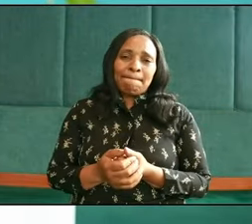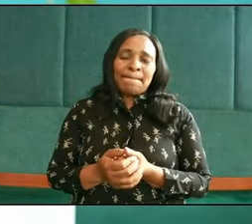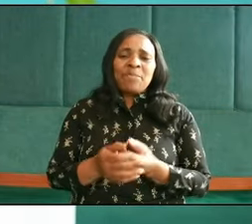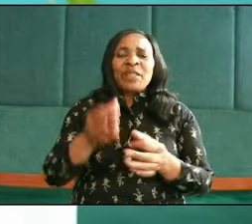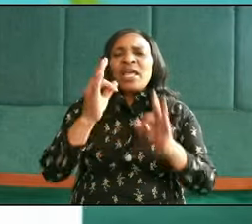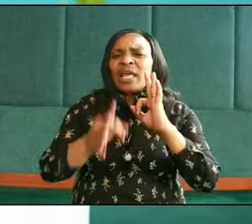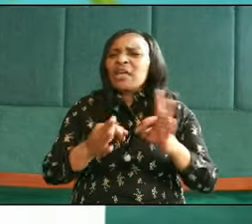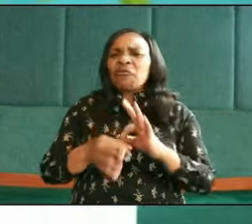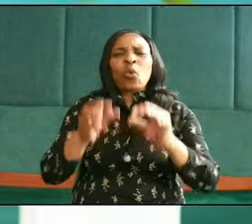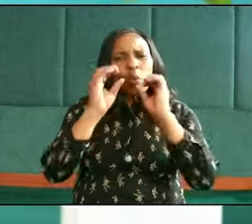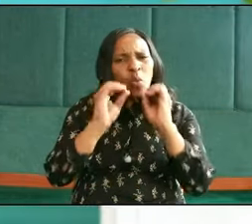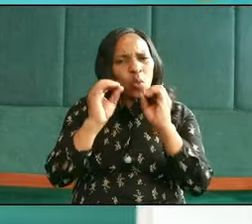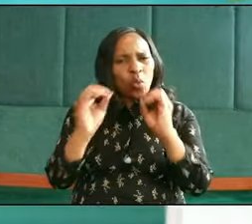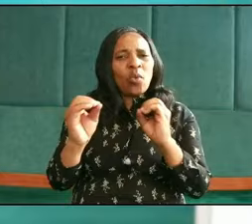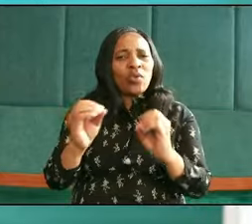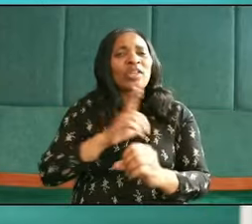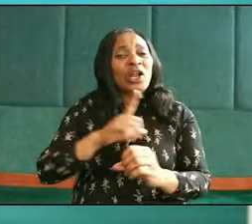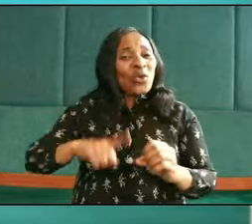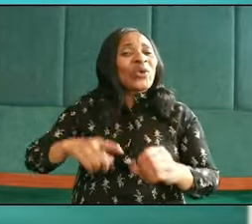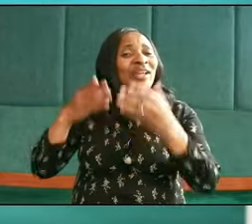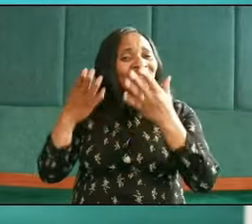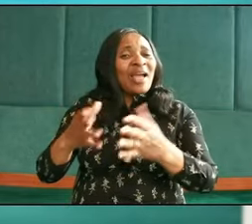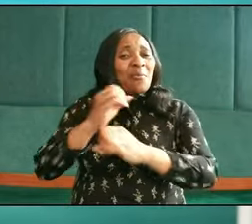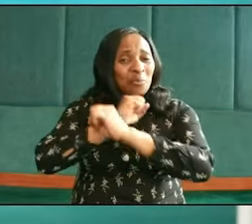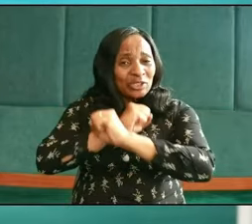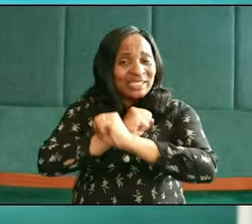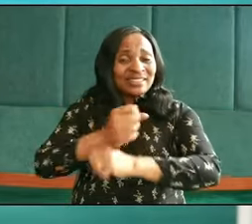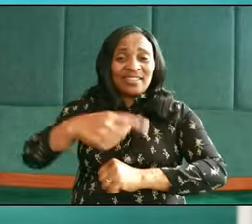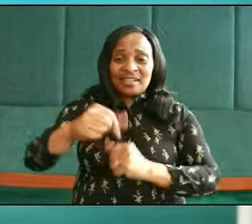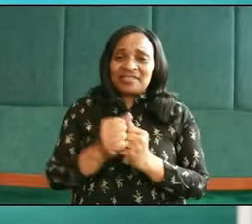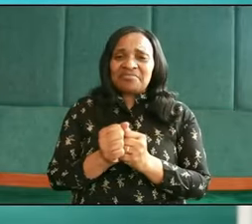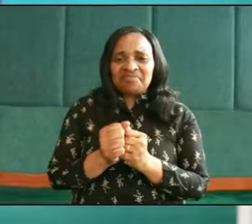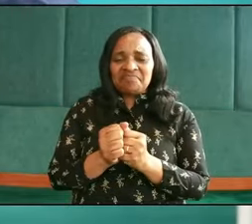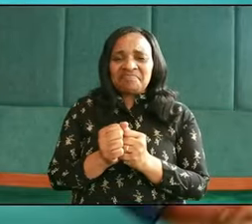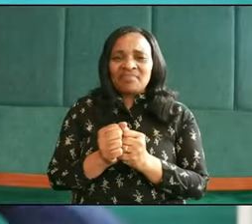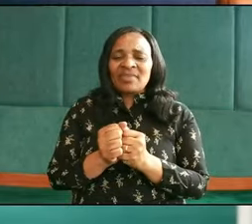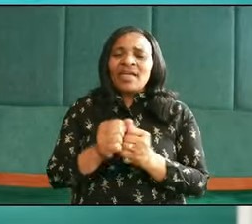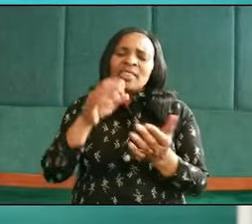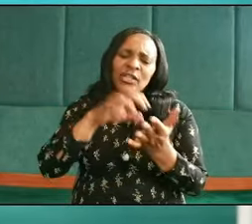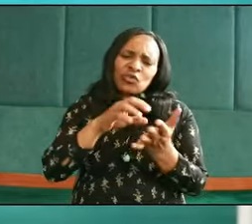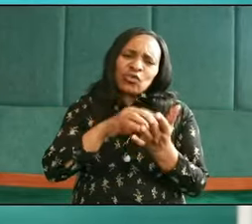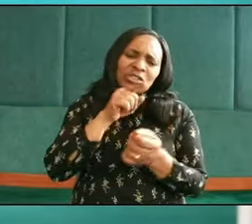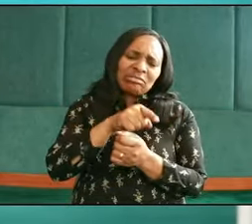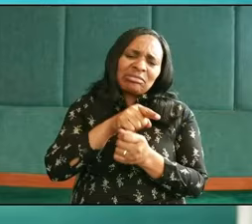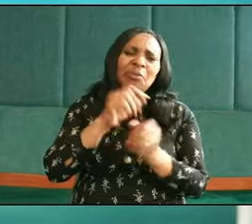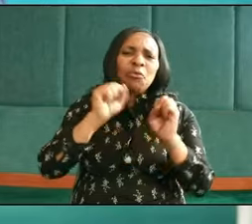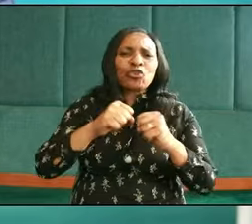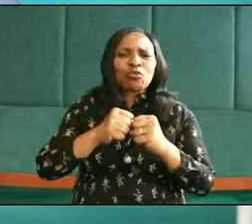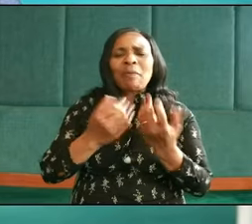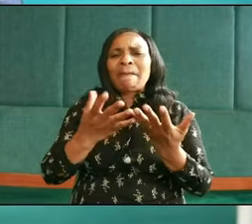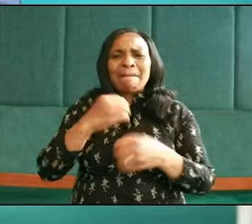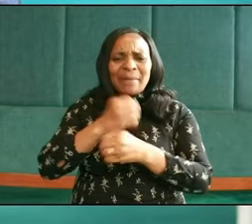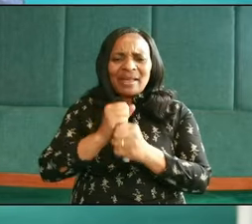If it were not the Lord who was protecting us, that tough situation could have swallowed us.